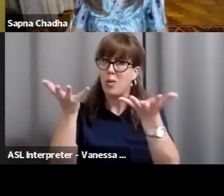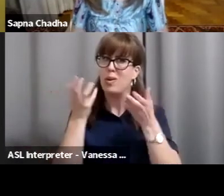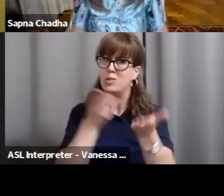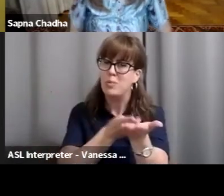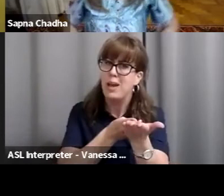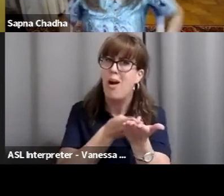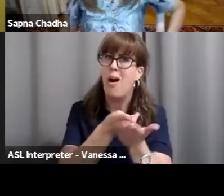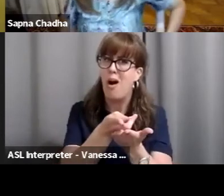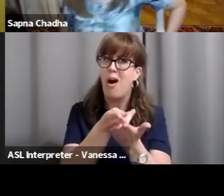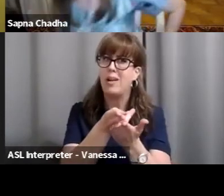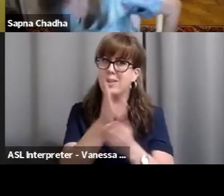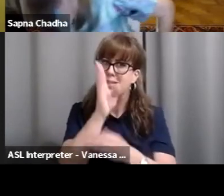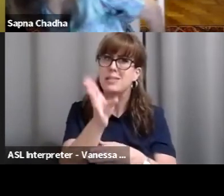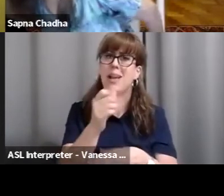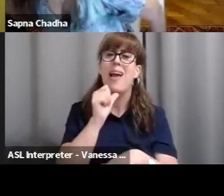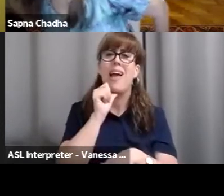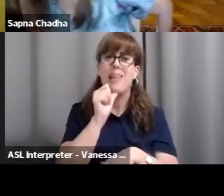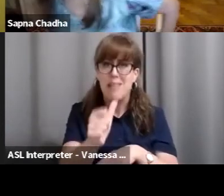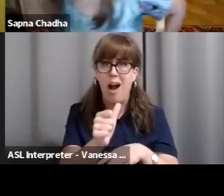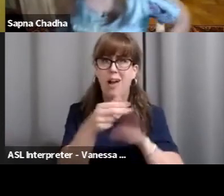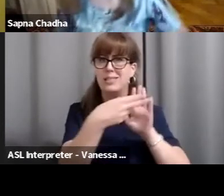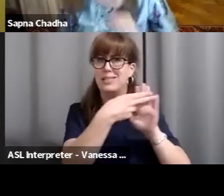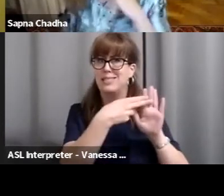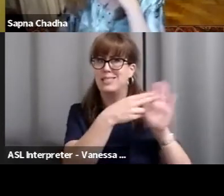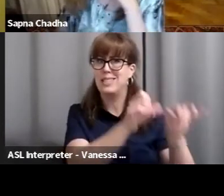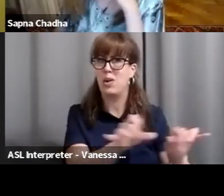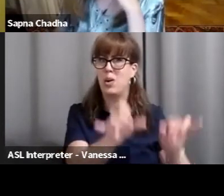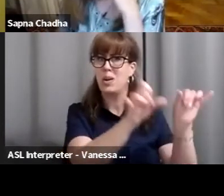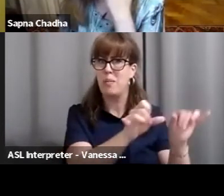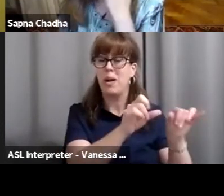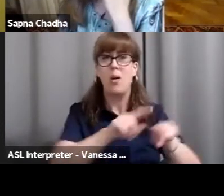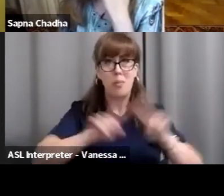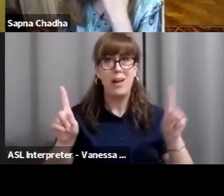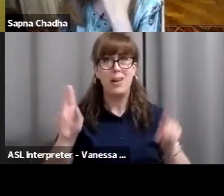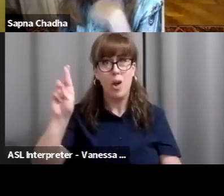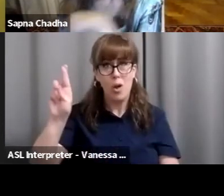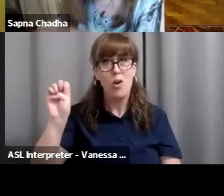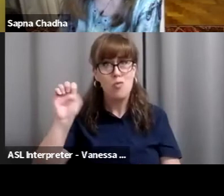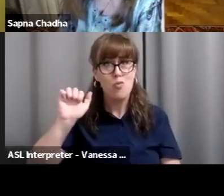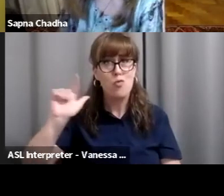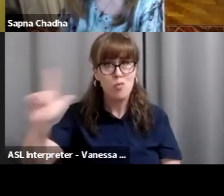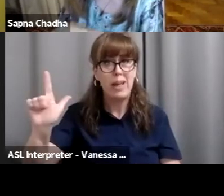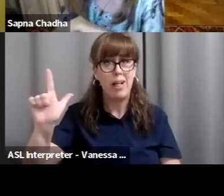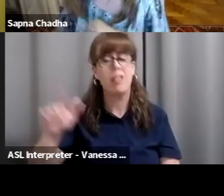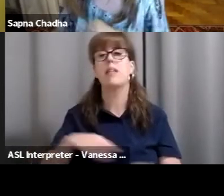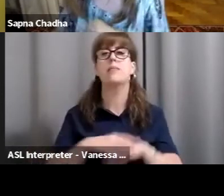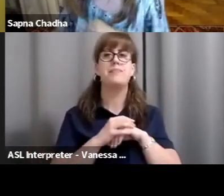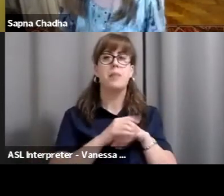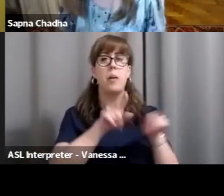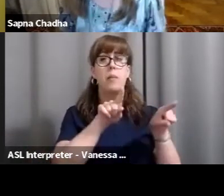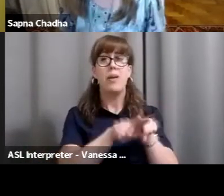and not stereotypical, but real. But what we also found is